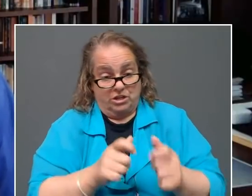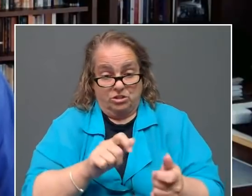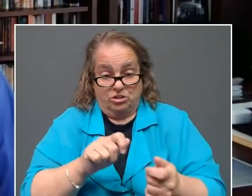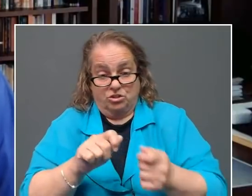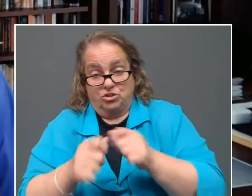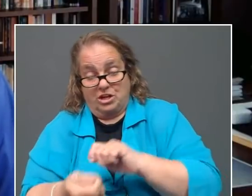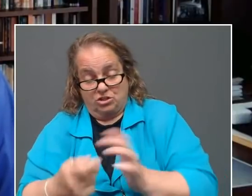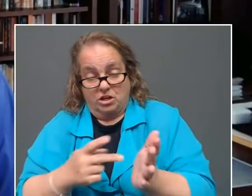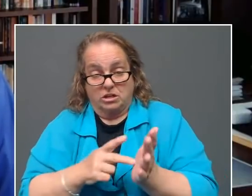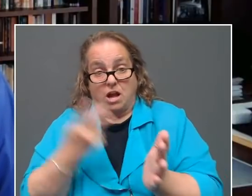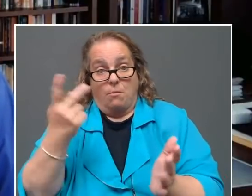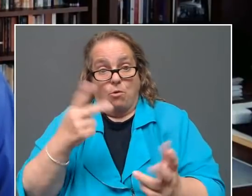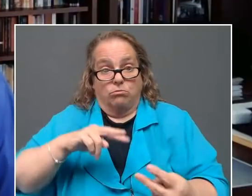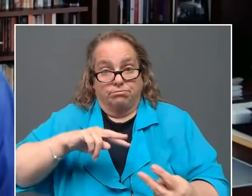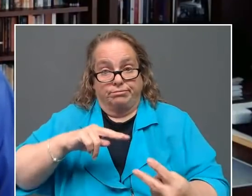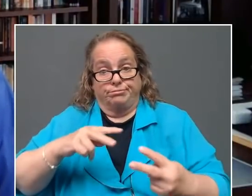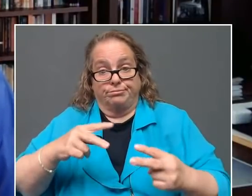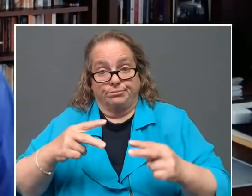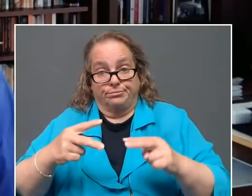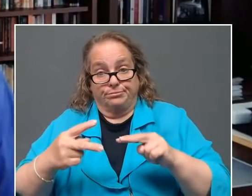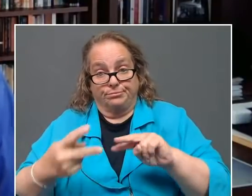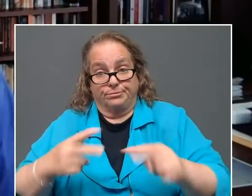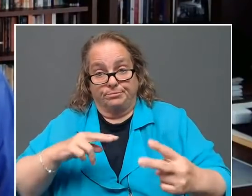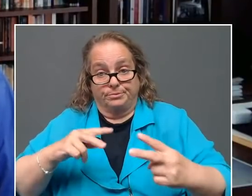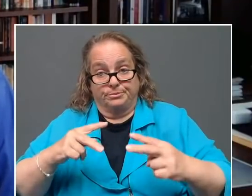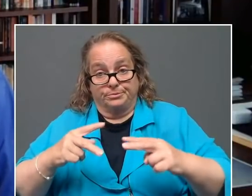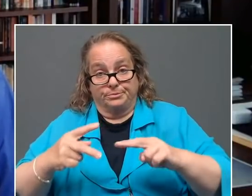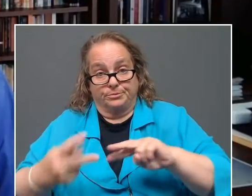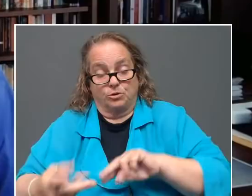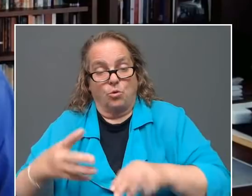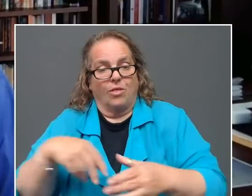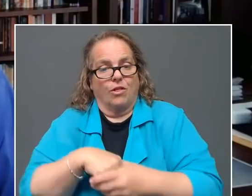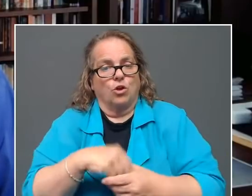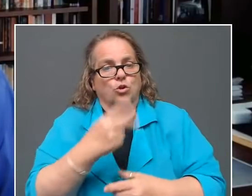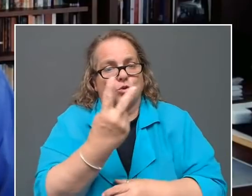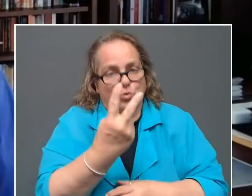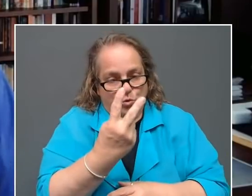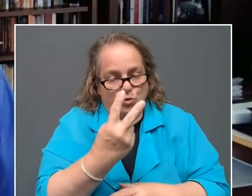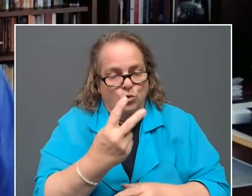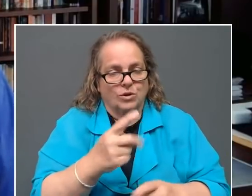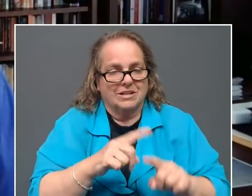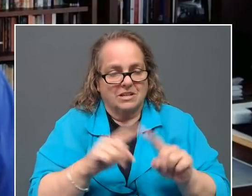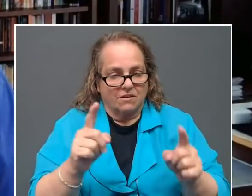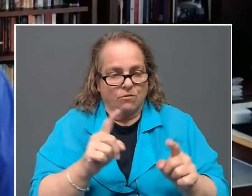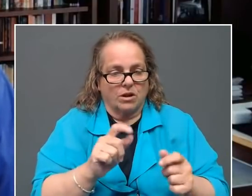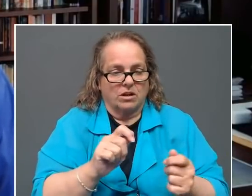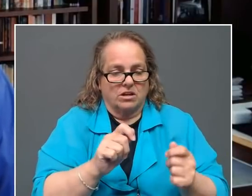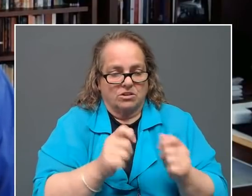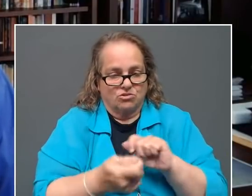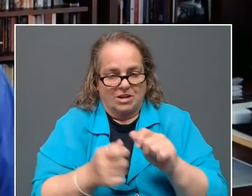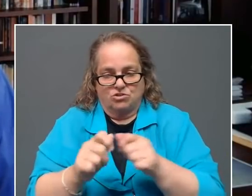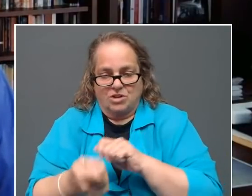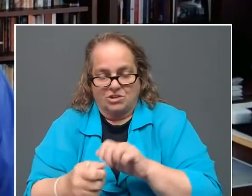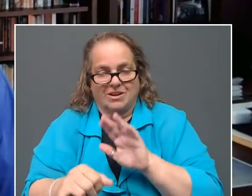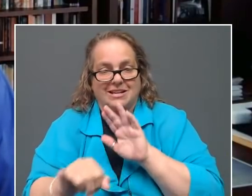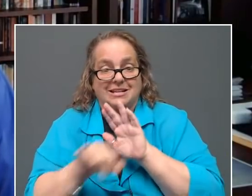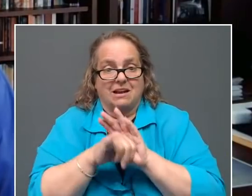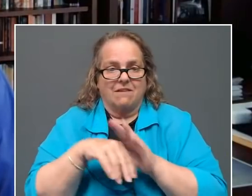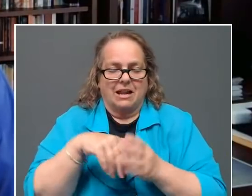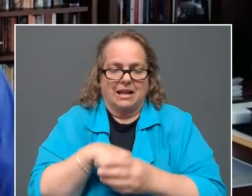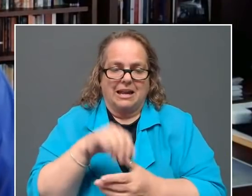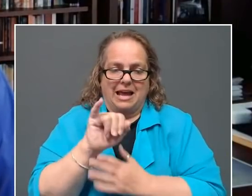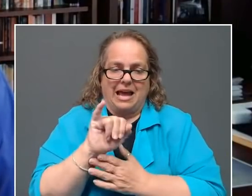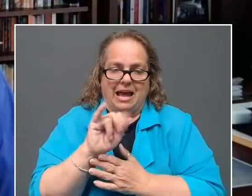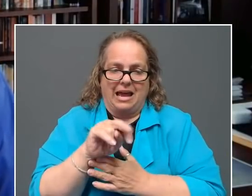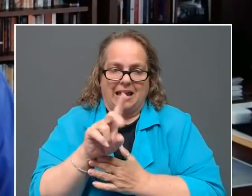question has to do with 2 different mutations that apparently were identified in India in the same